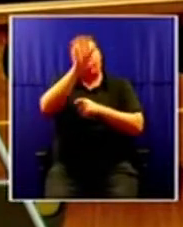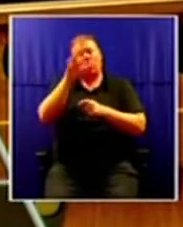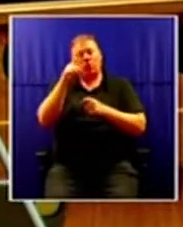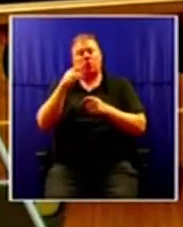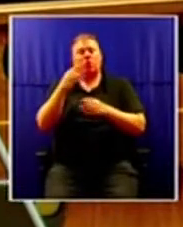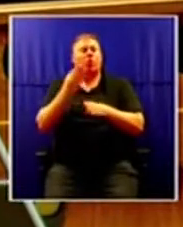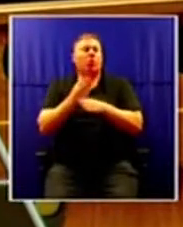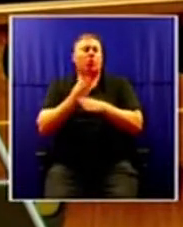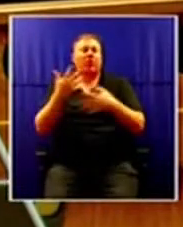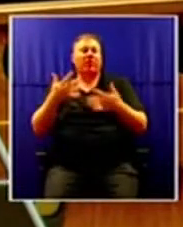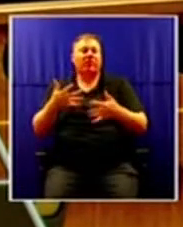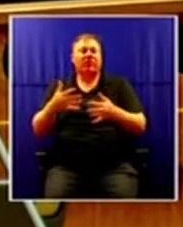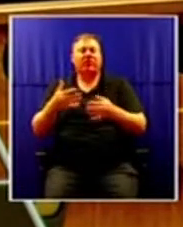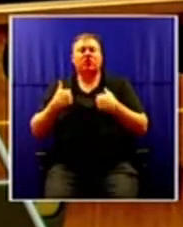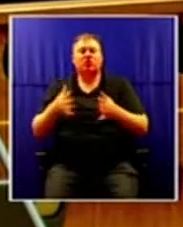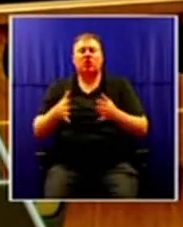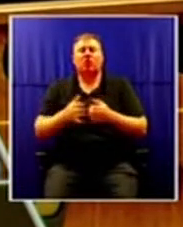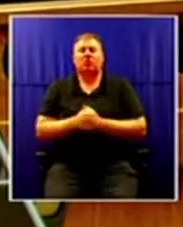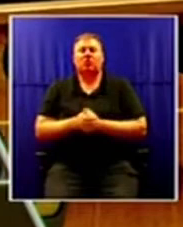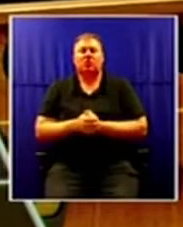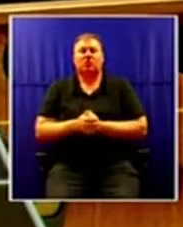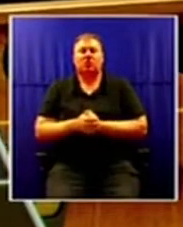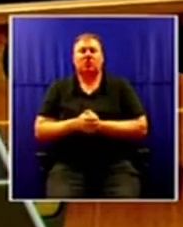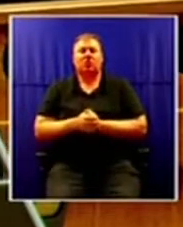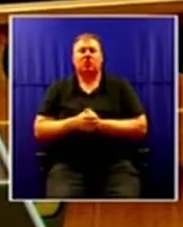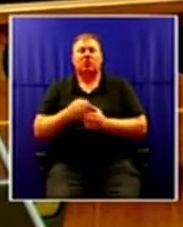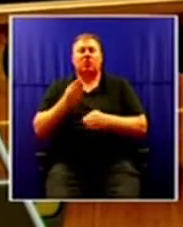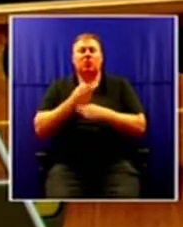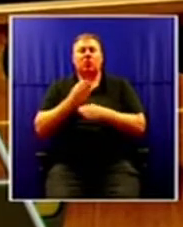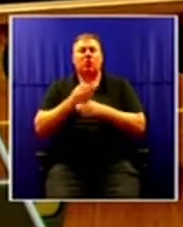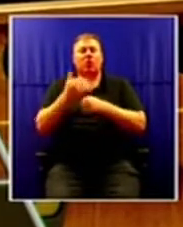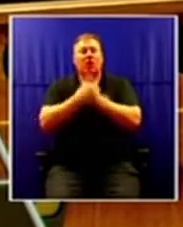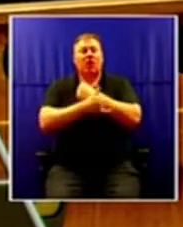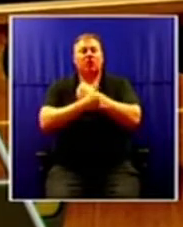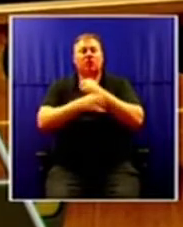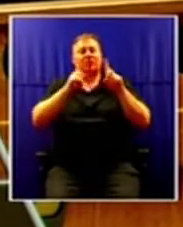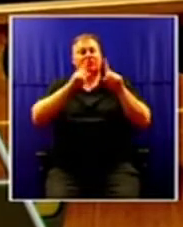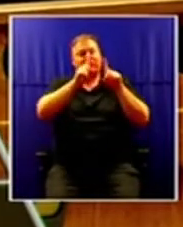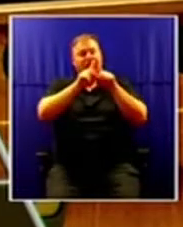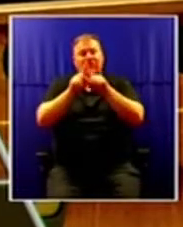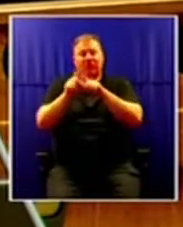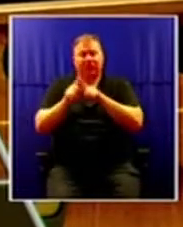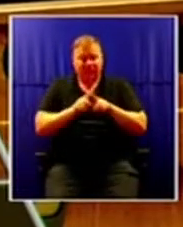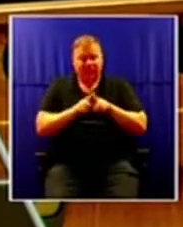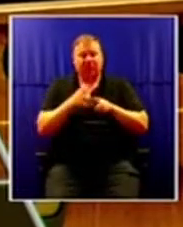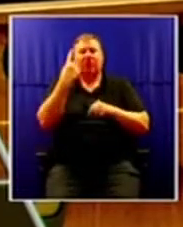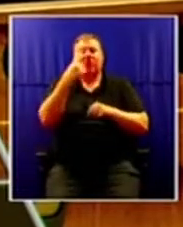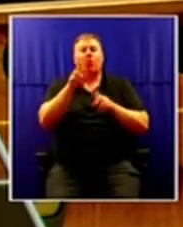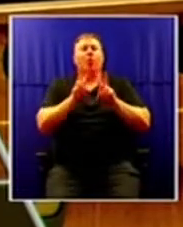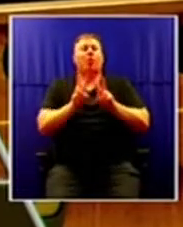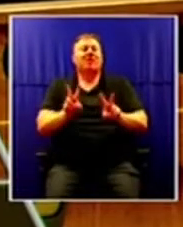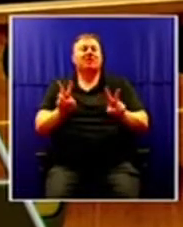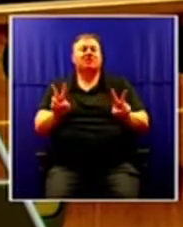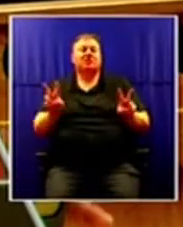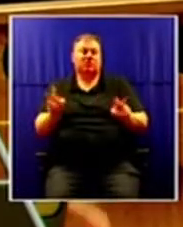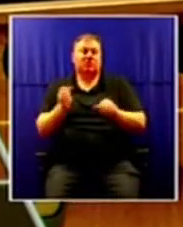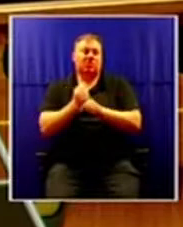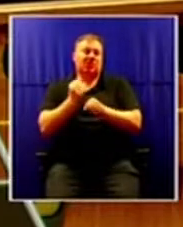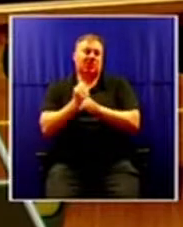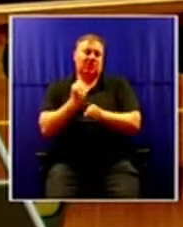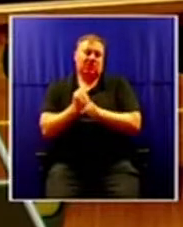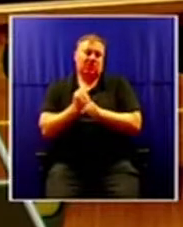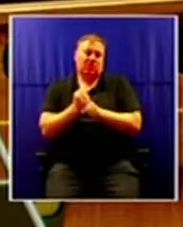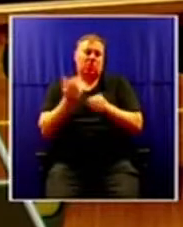We're working with other countries in our region to consolidate peace also in countries that are